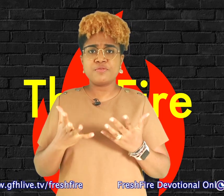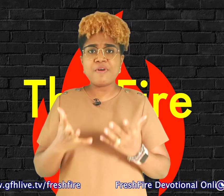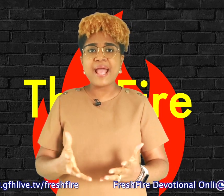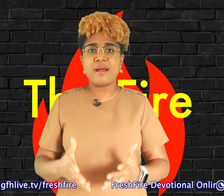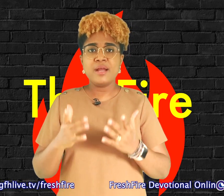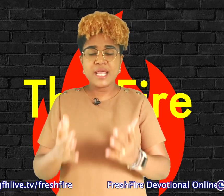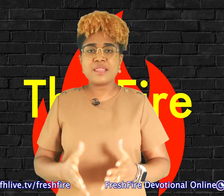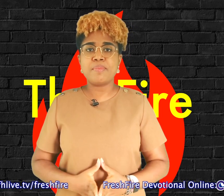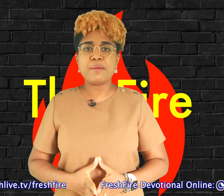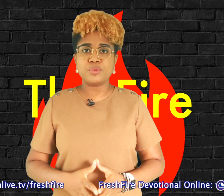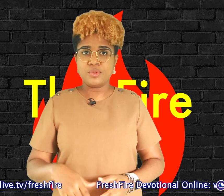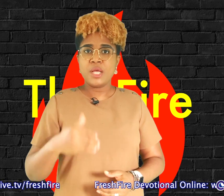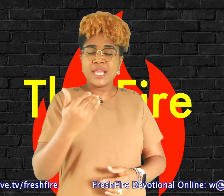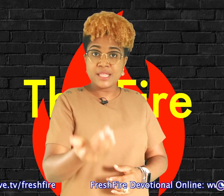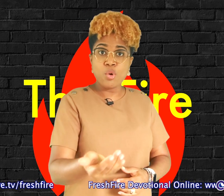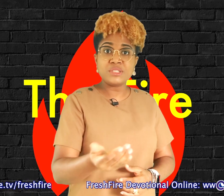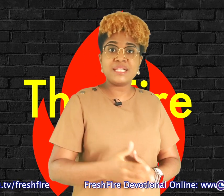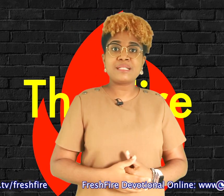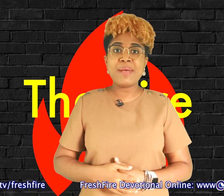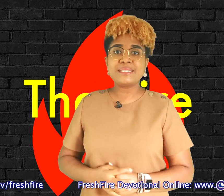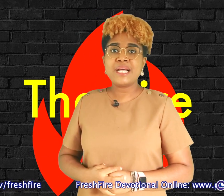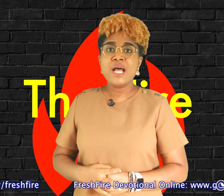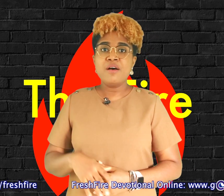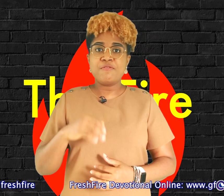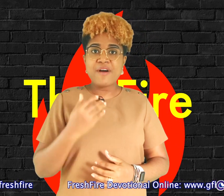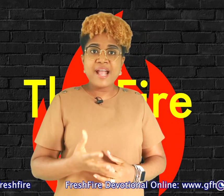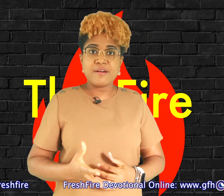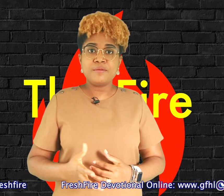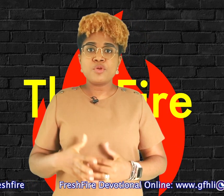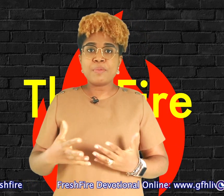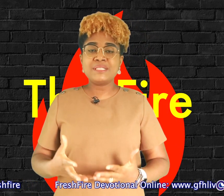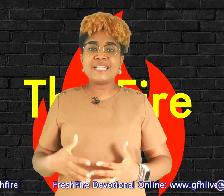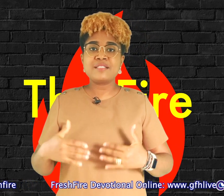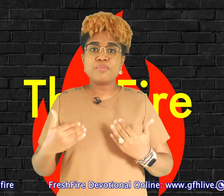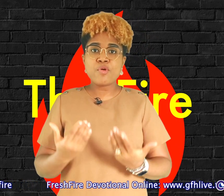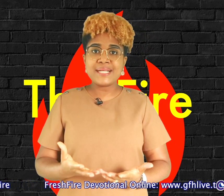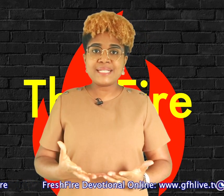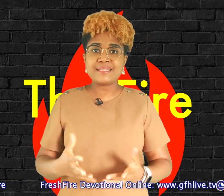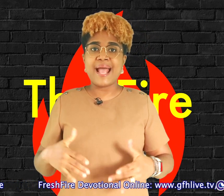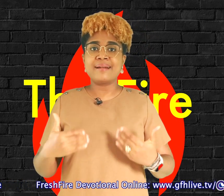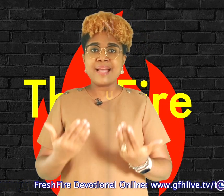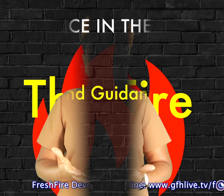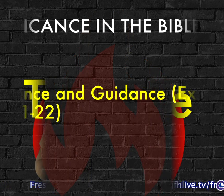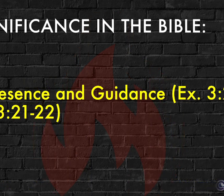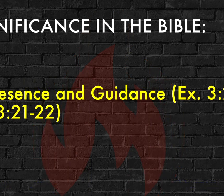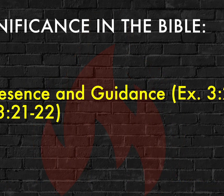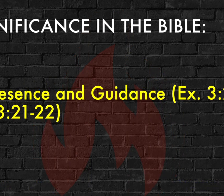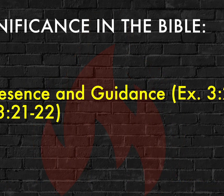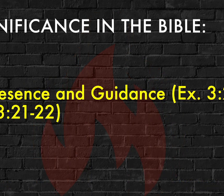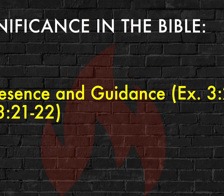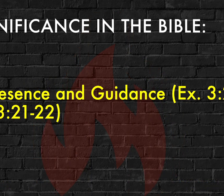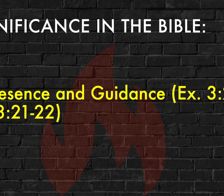importance of fire in the Bible? In the Old Testament, fire represents presence and